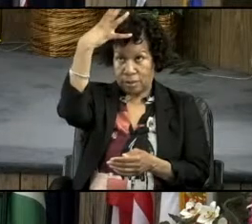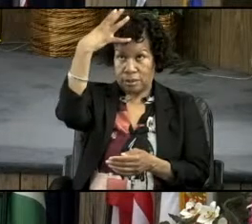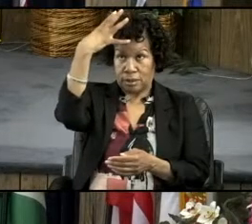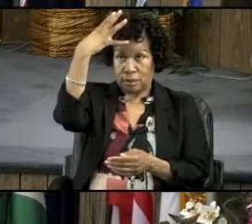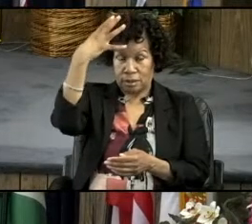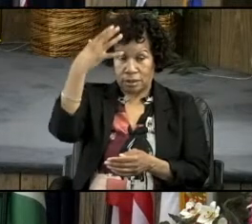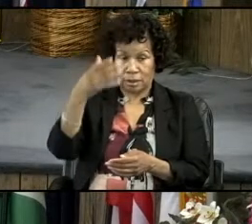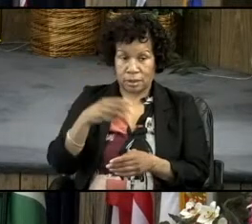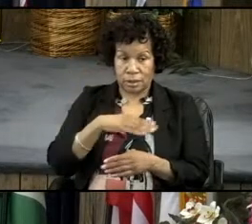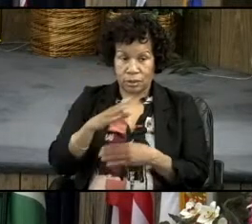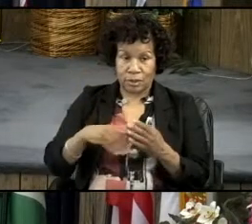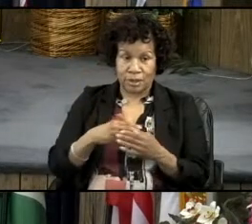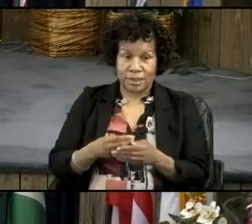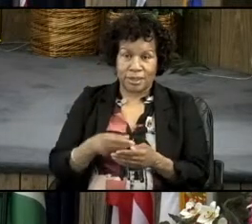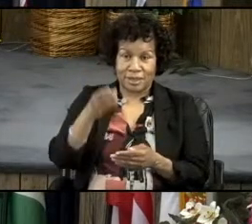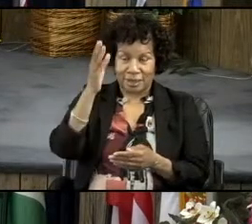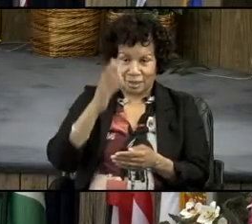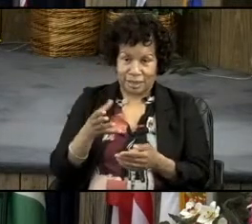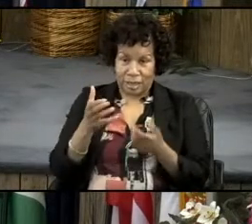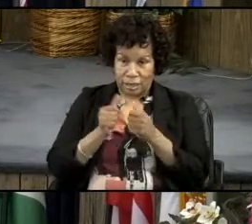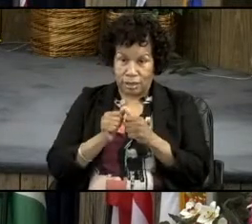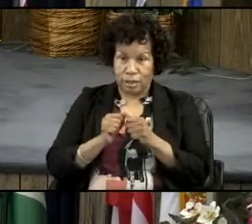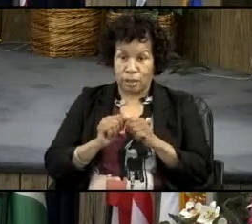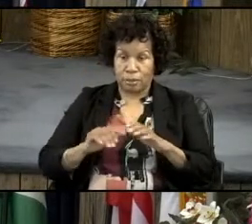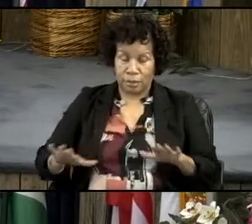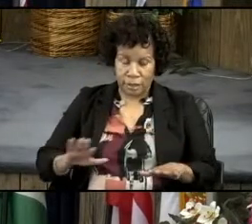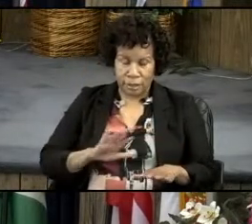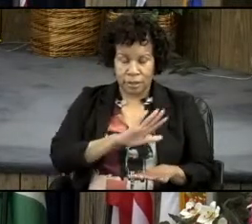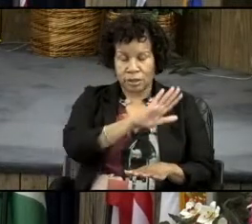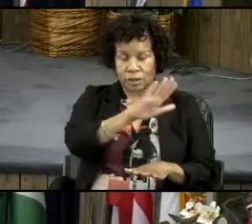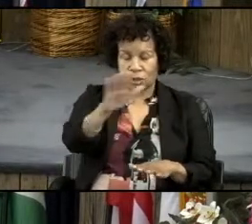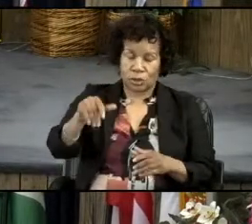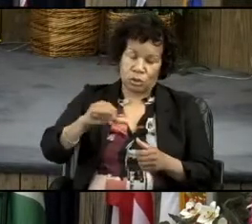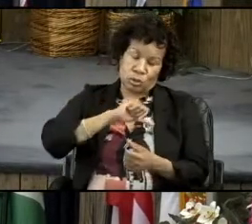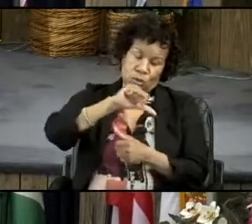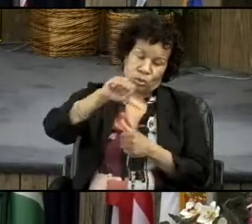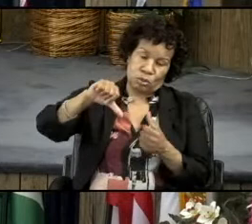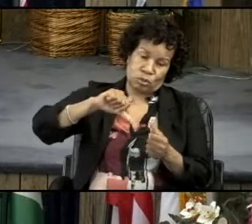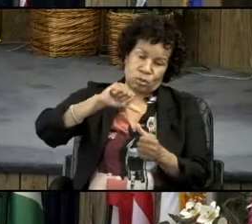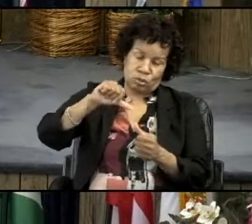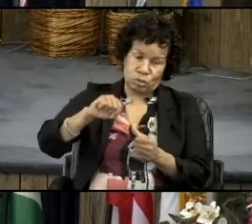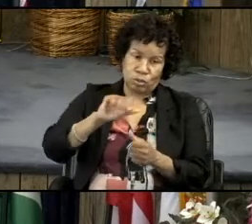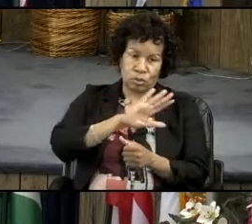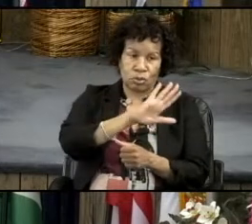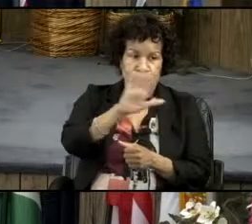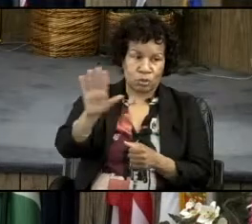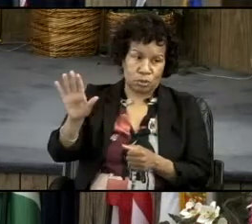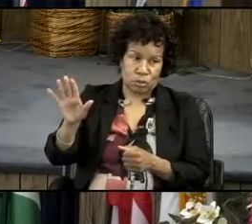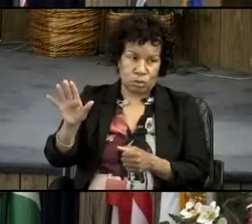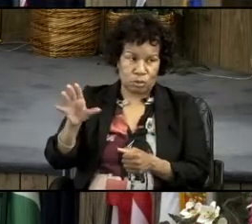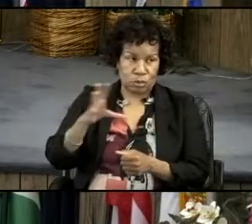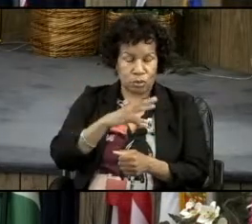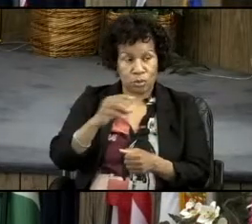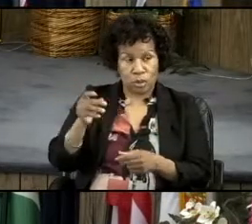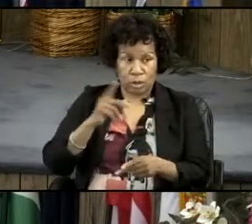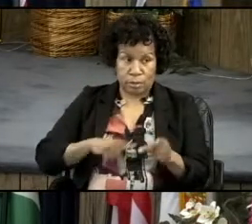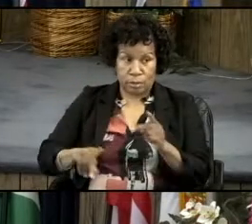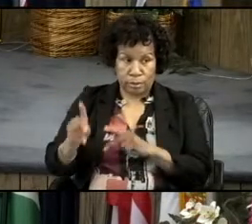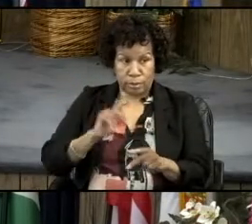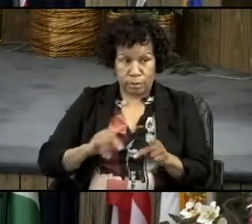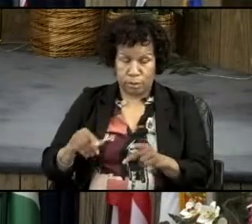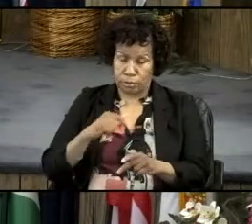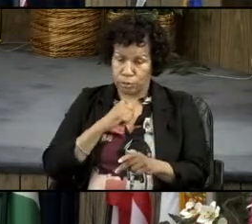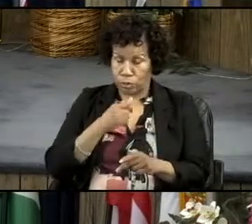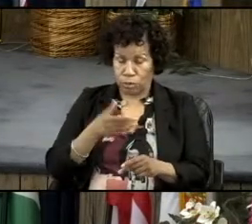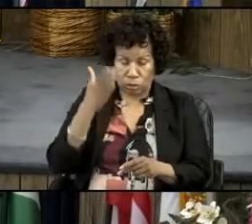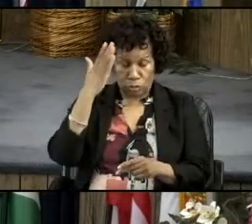God blesses you, when God anoints you, when God gifts you, and people can't figure out how it happened or when it